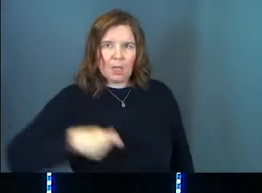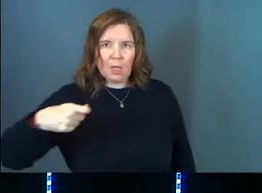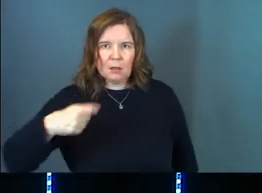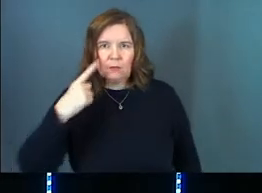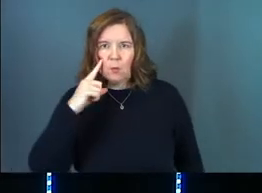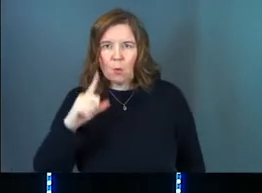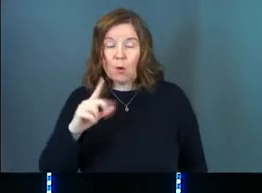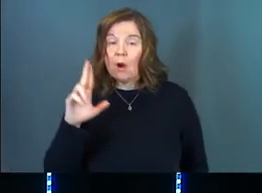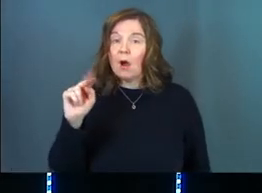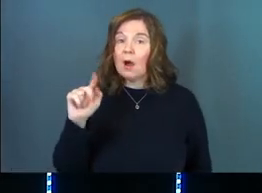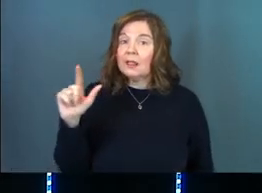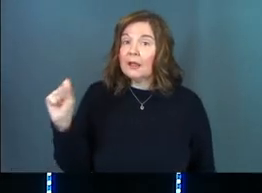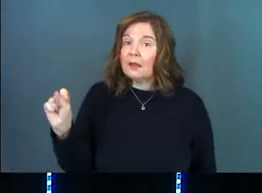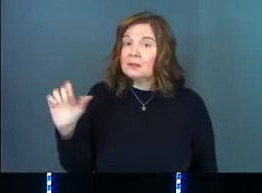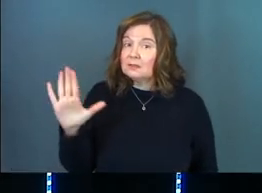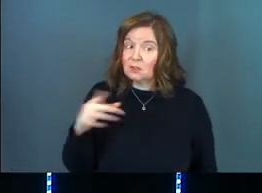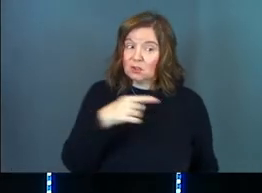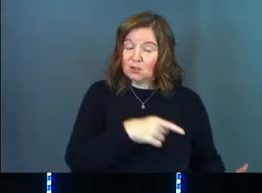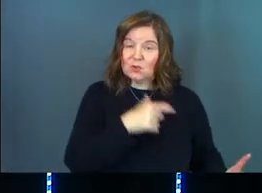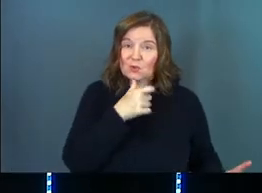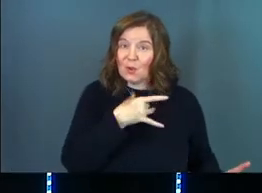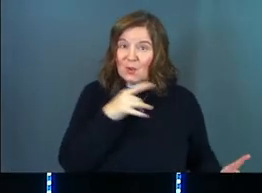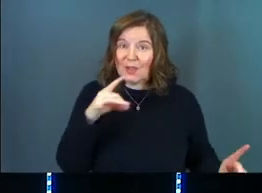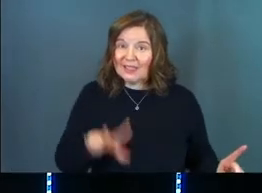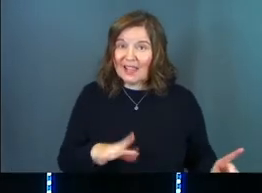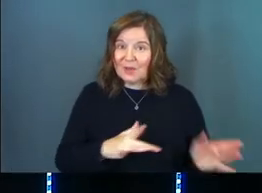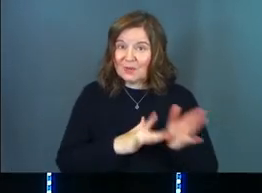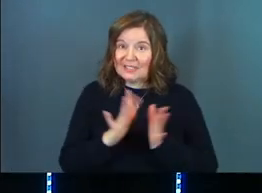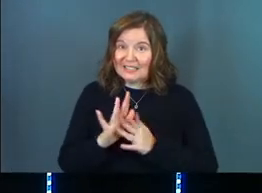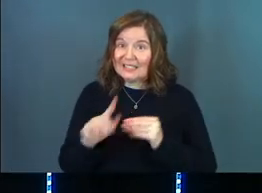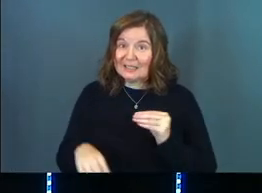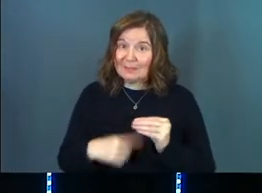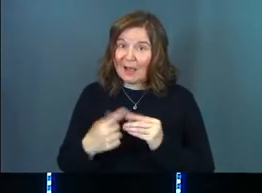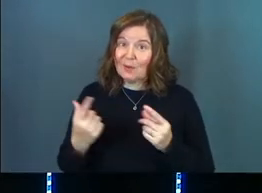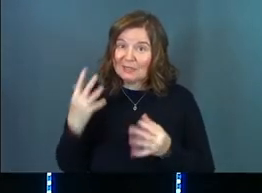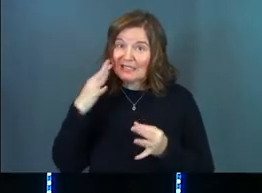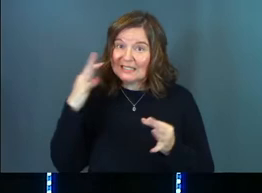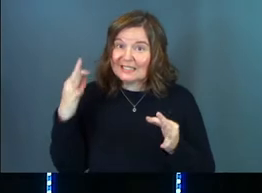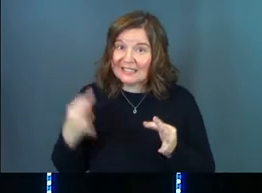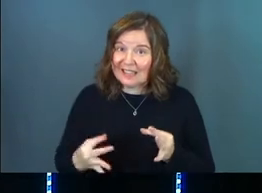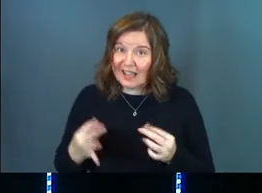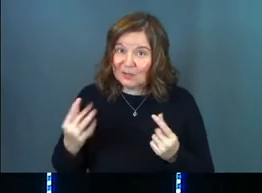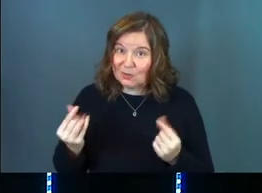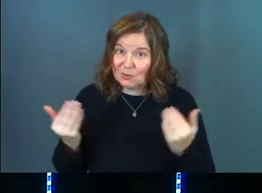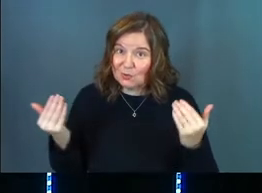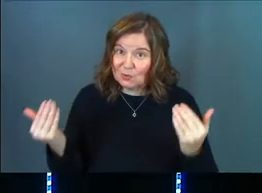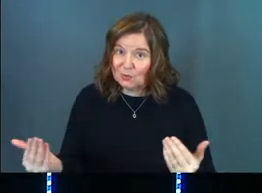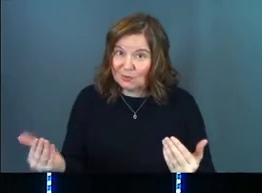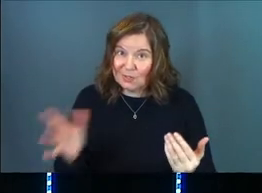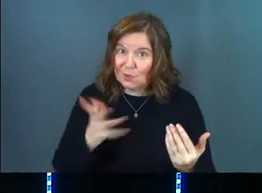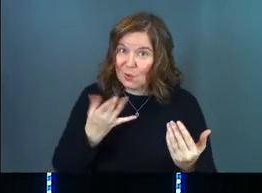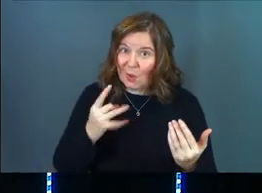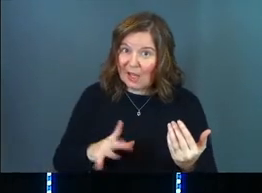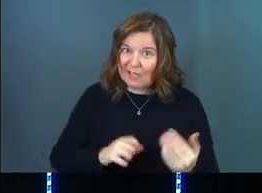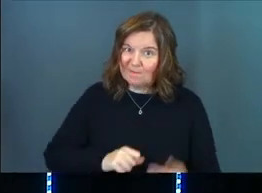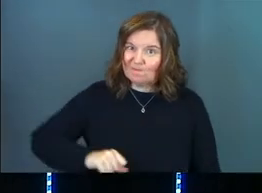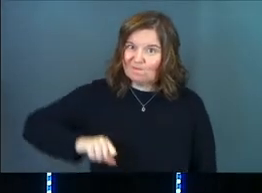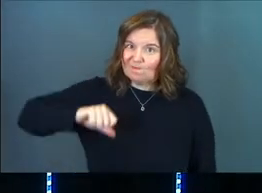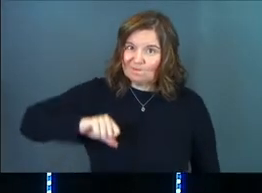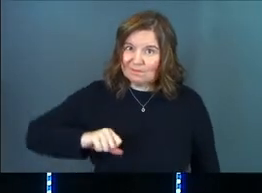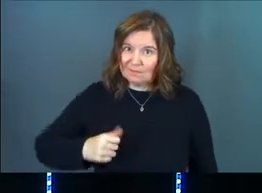sheath? Unless you don't like what Jesus is about to decide to do.